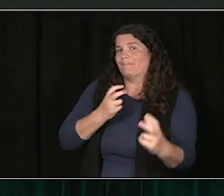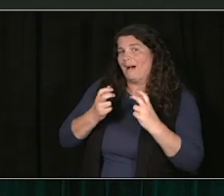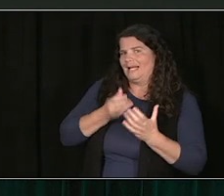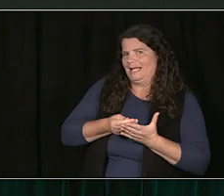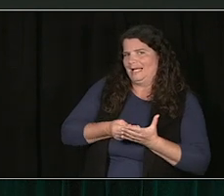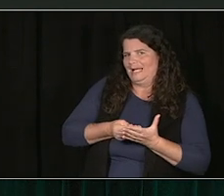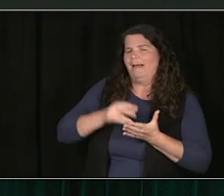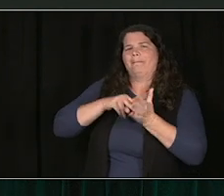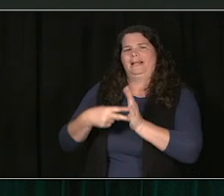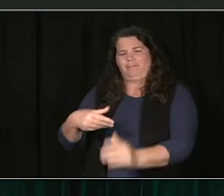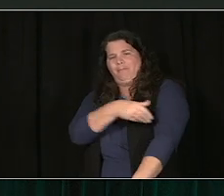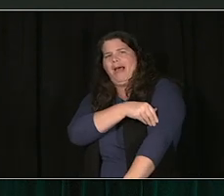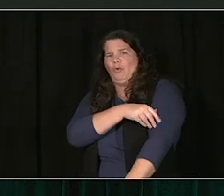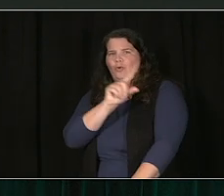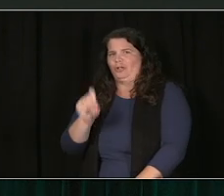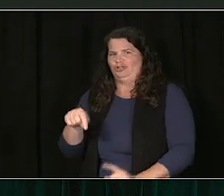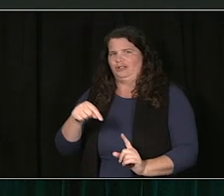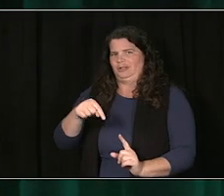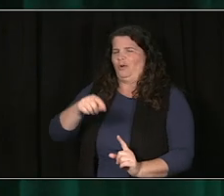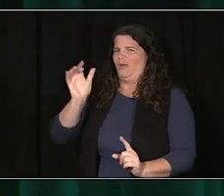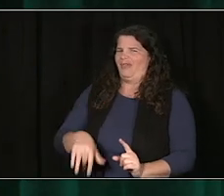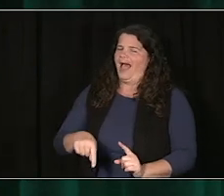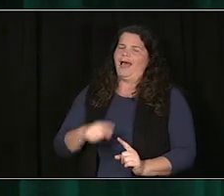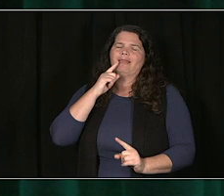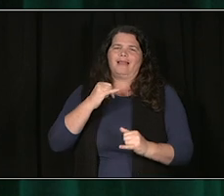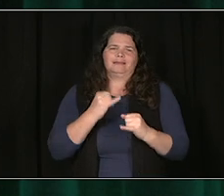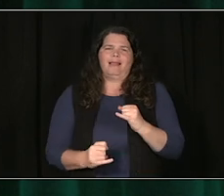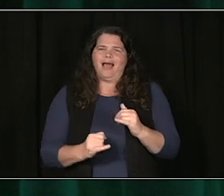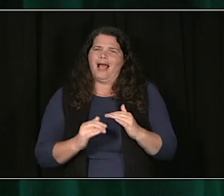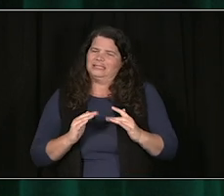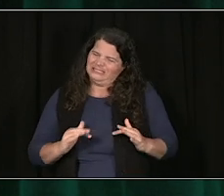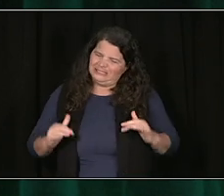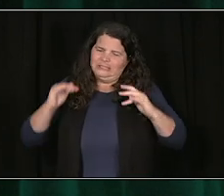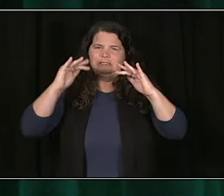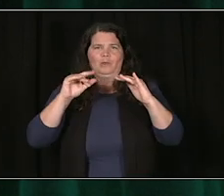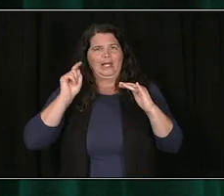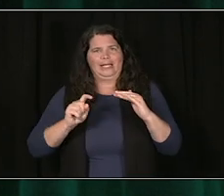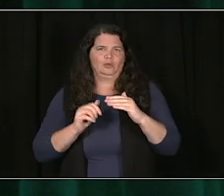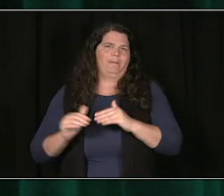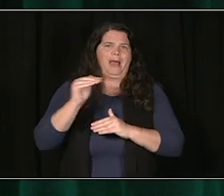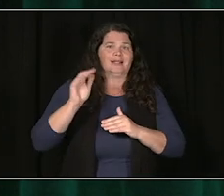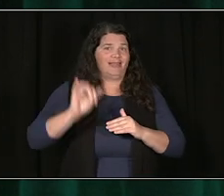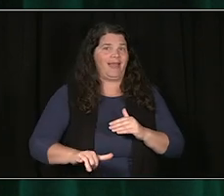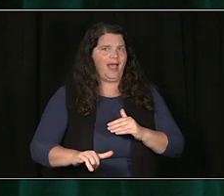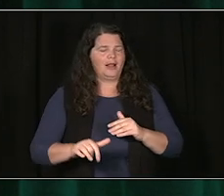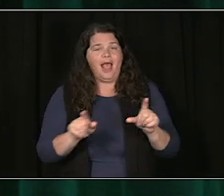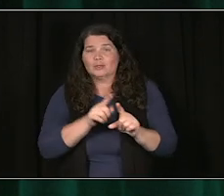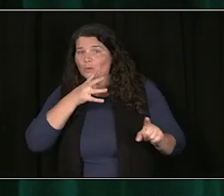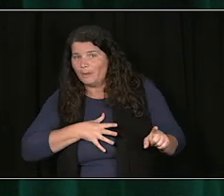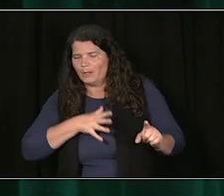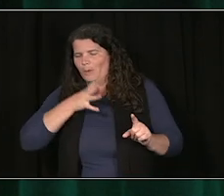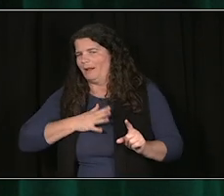power is. And so I think that's the last hurdle for us as women, and particularly women of